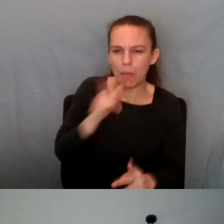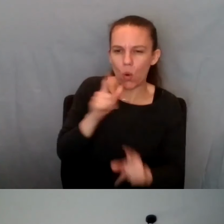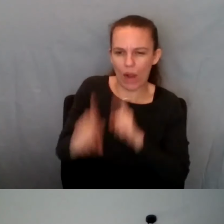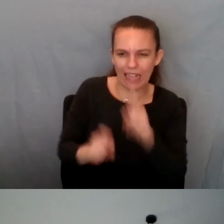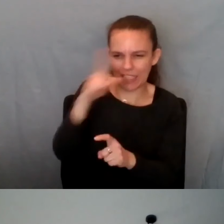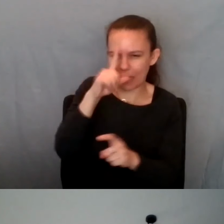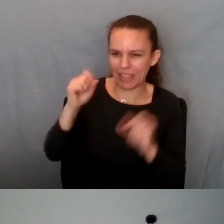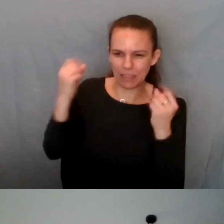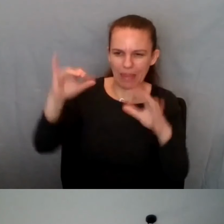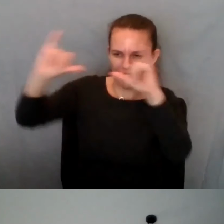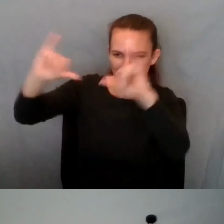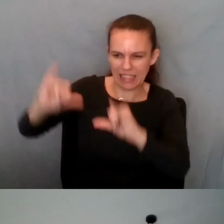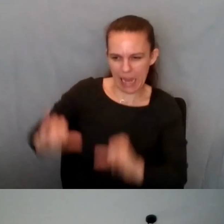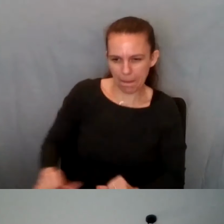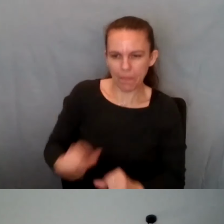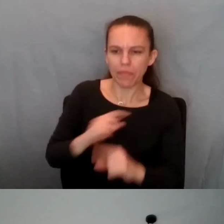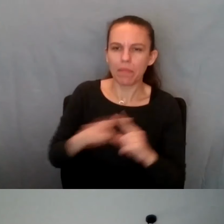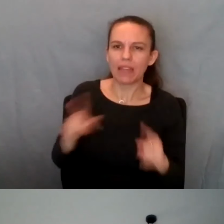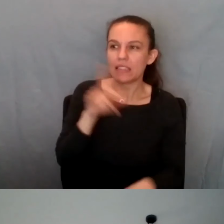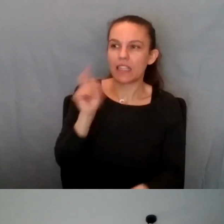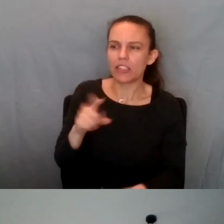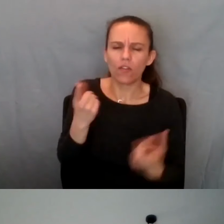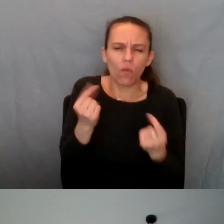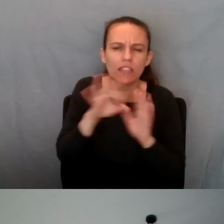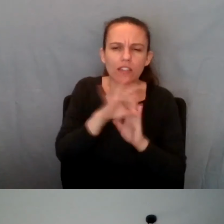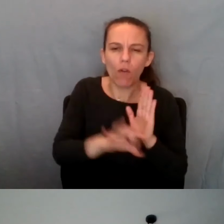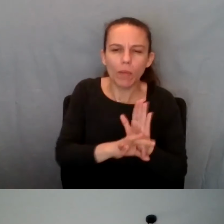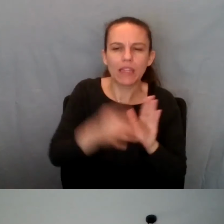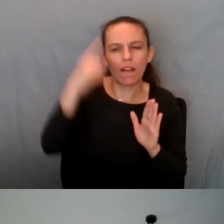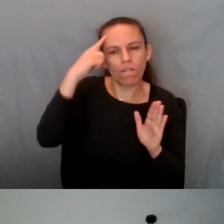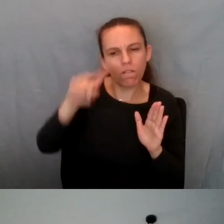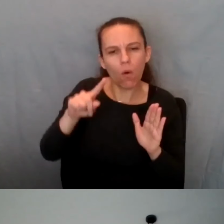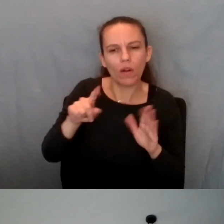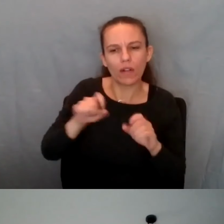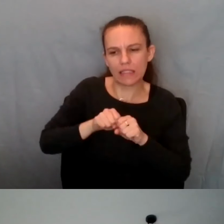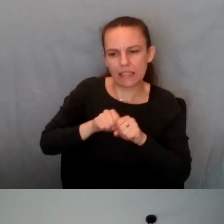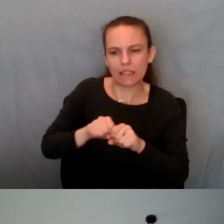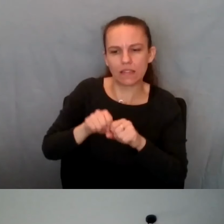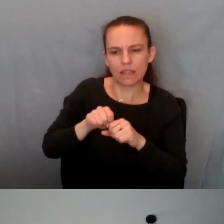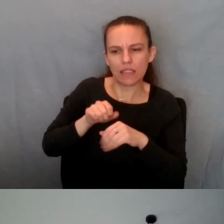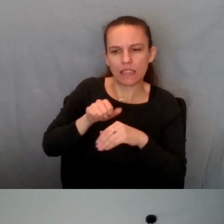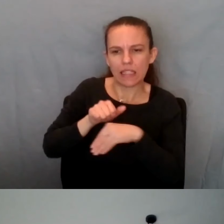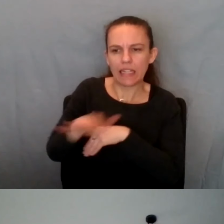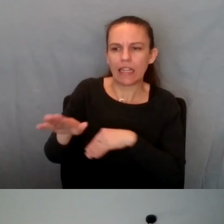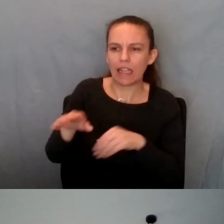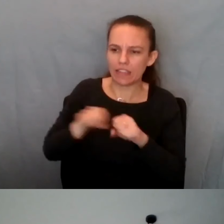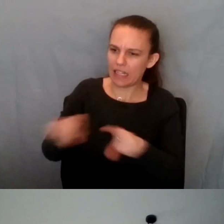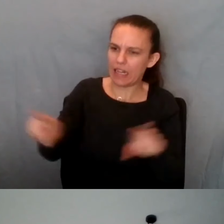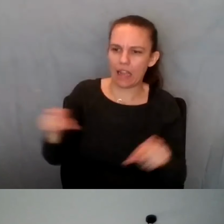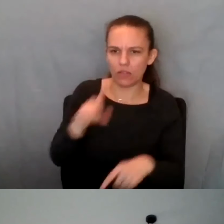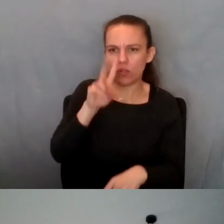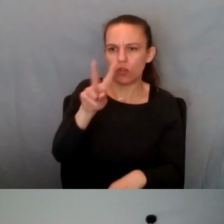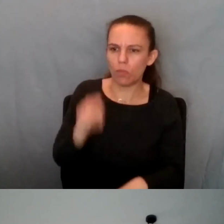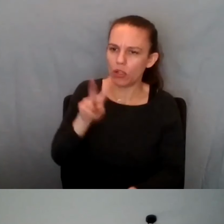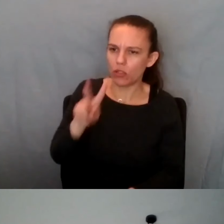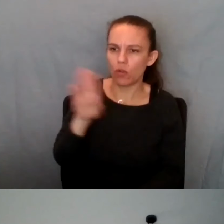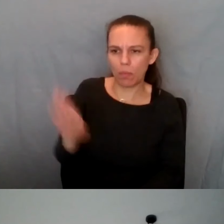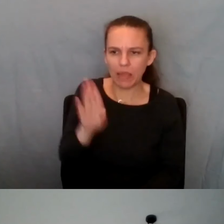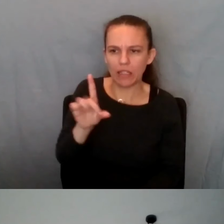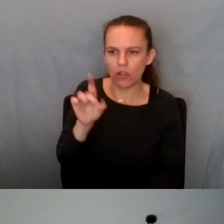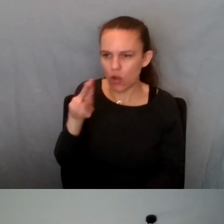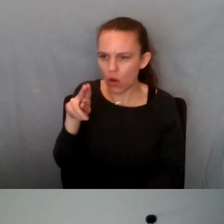of what is the formula for sending out 2.2 billion doses? Who gets more, depending